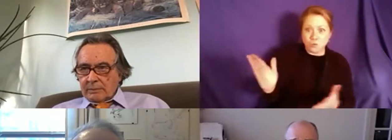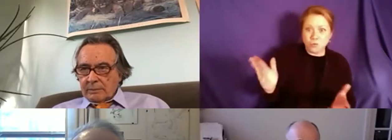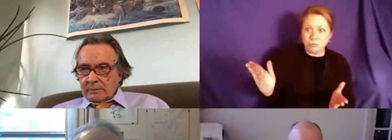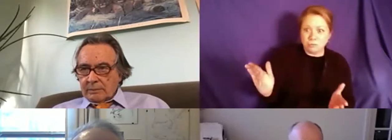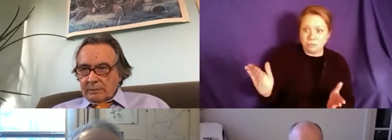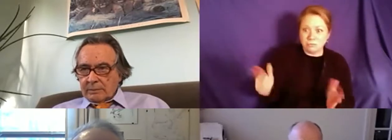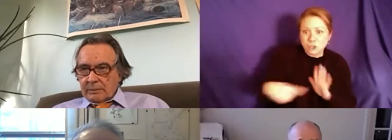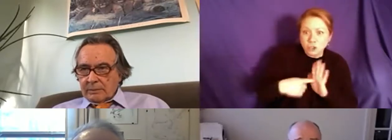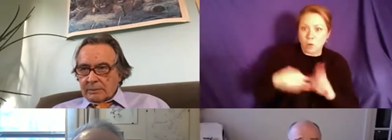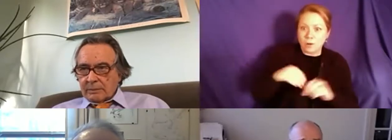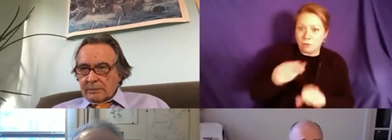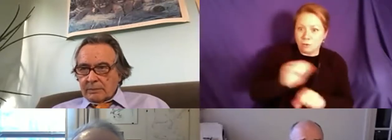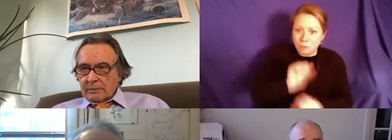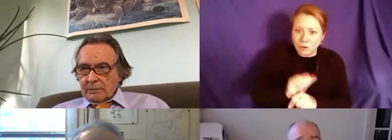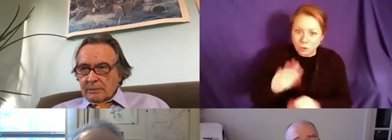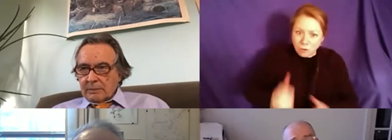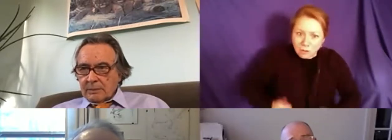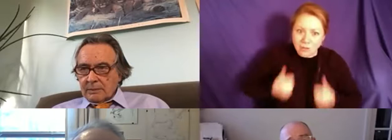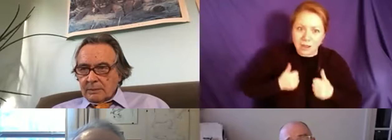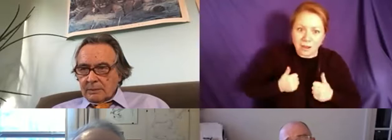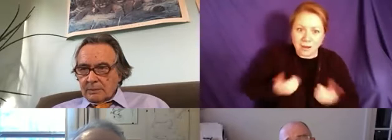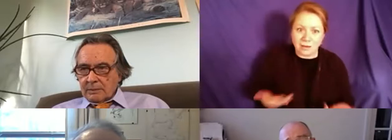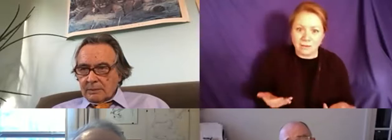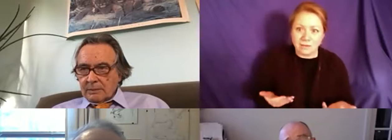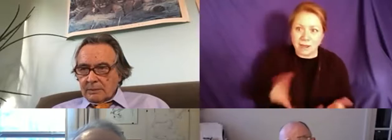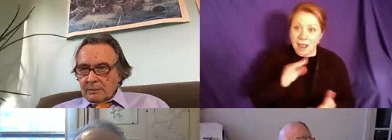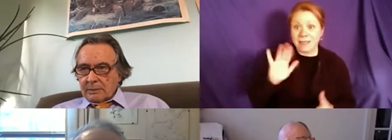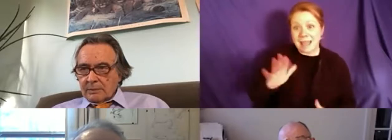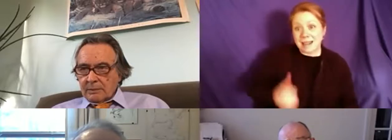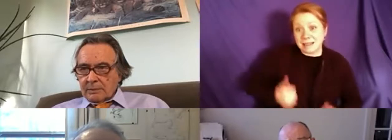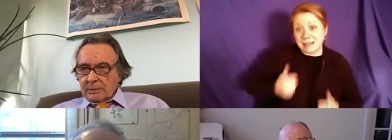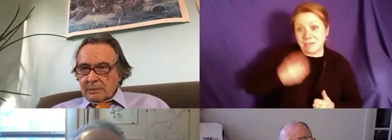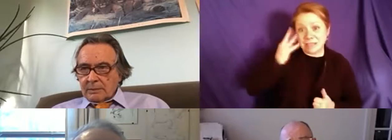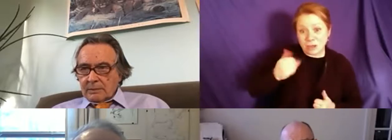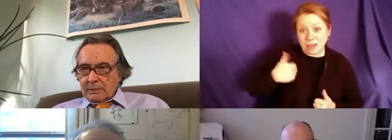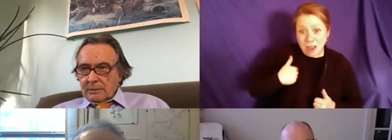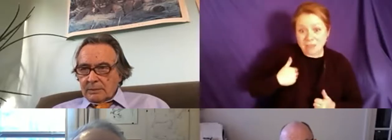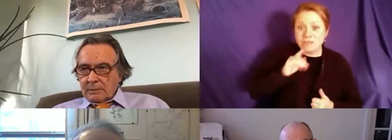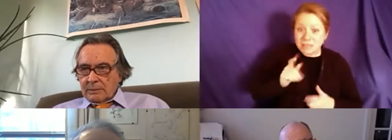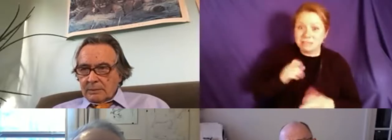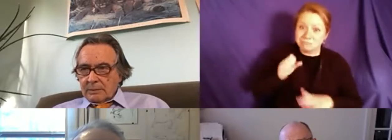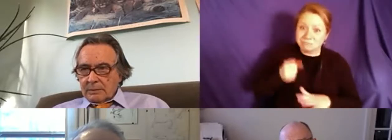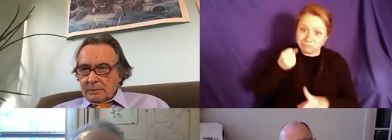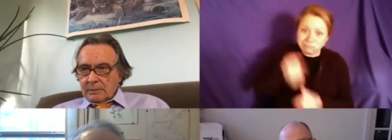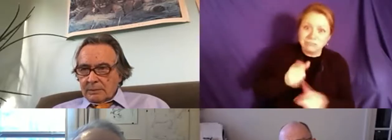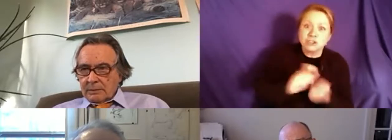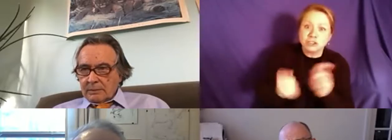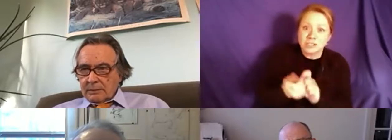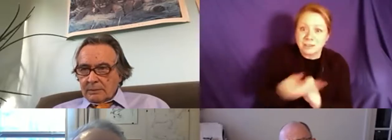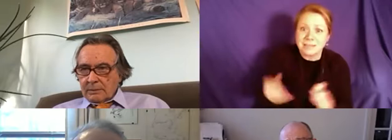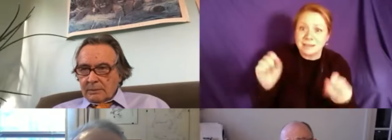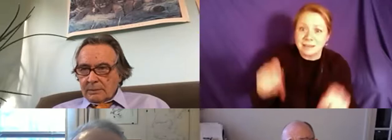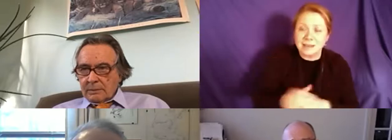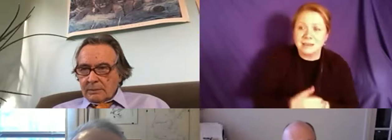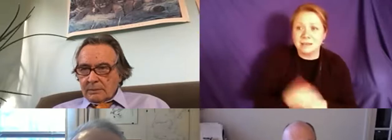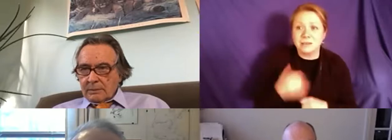in your work, in your lives, and the lived experience that you bring in really do change things. And so I